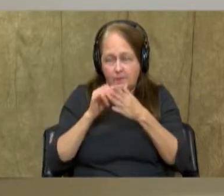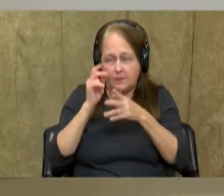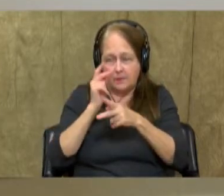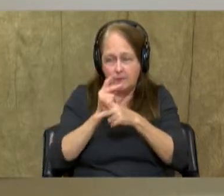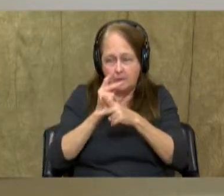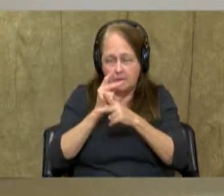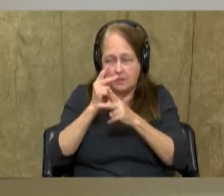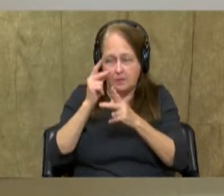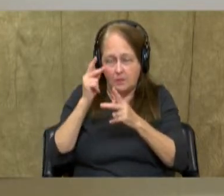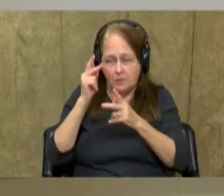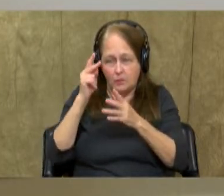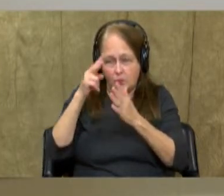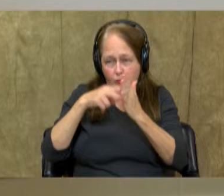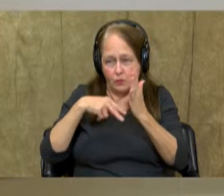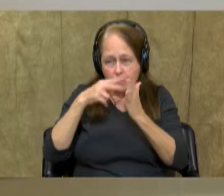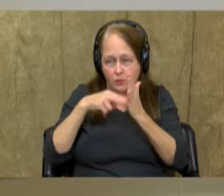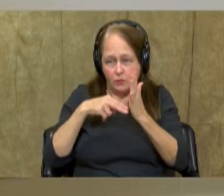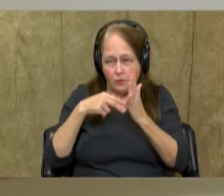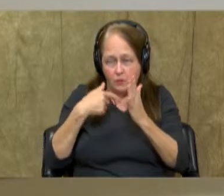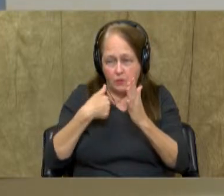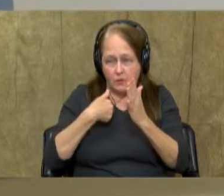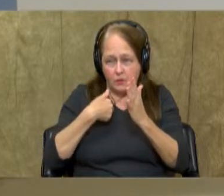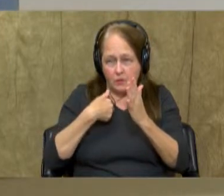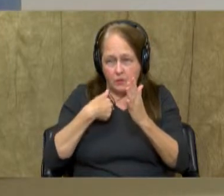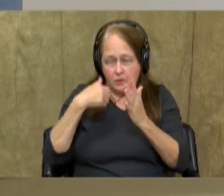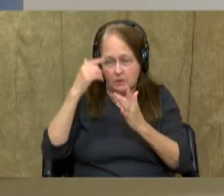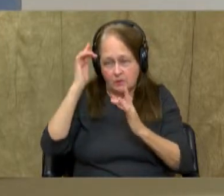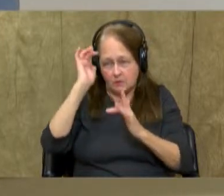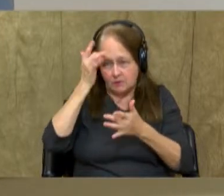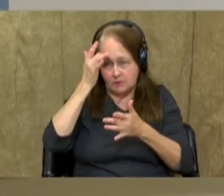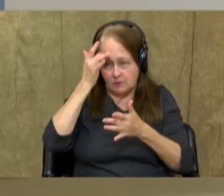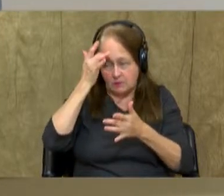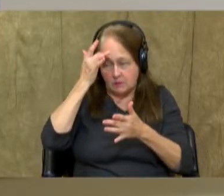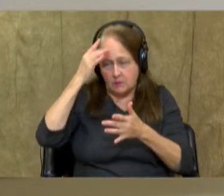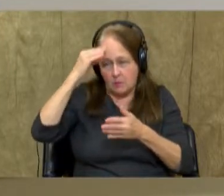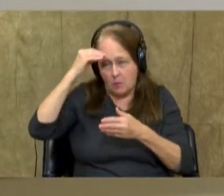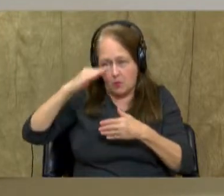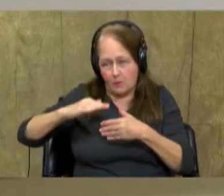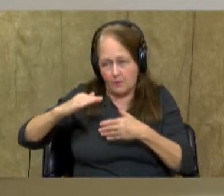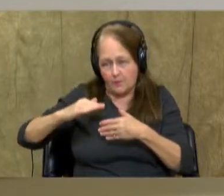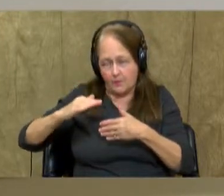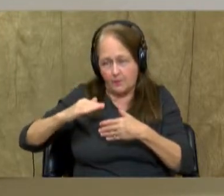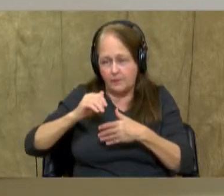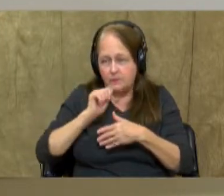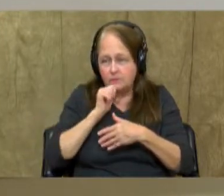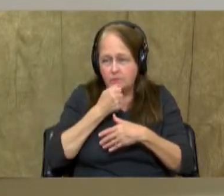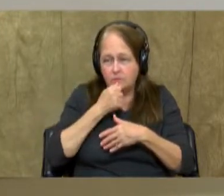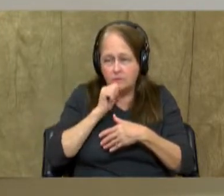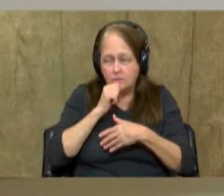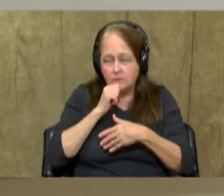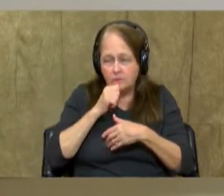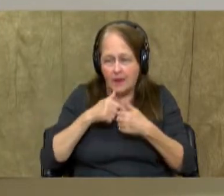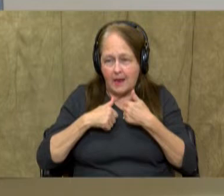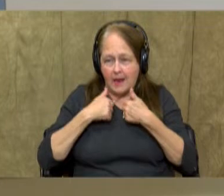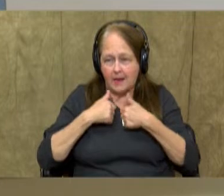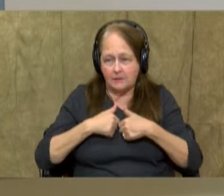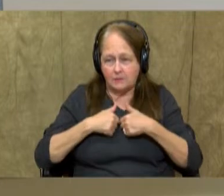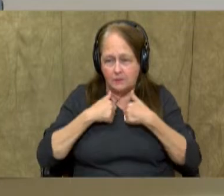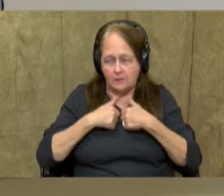reading. I was a sickly, delicate boy and suffered much from asthma.